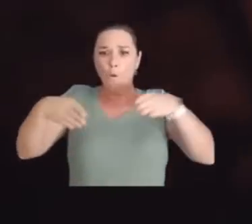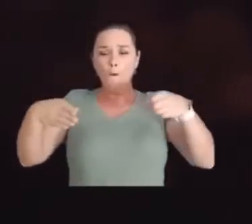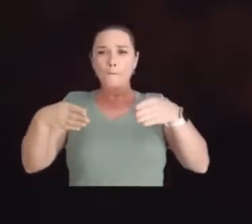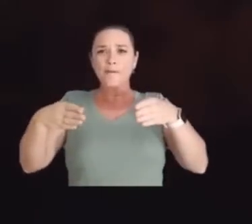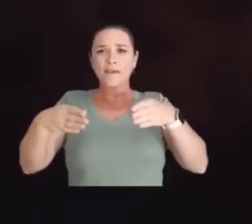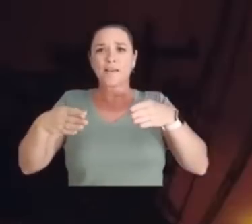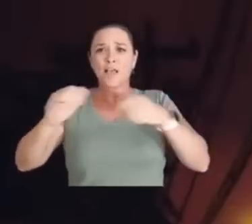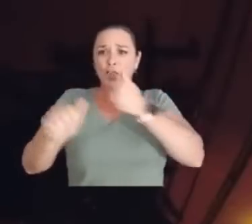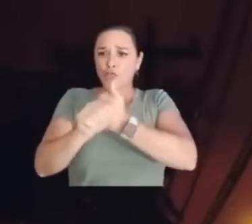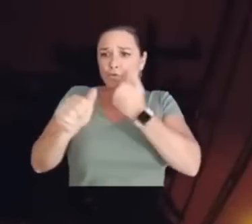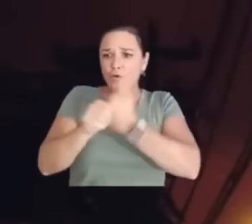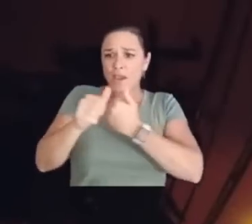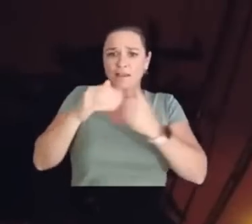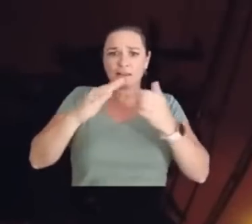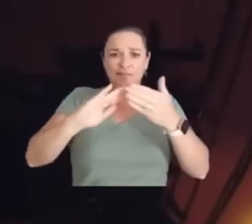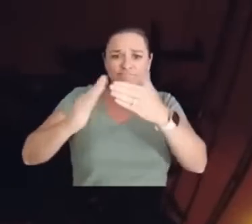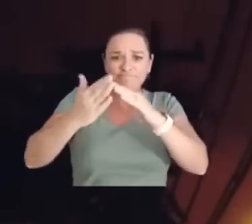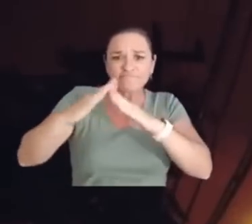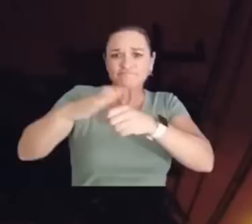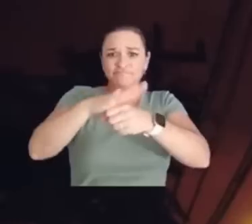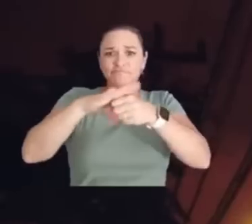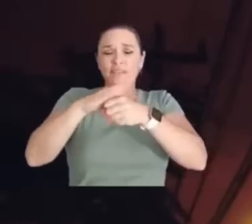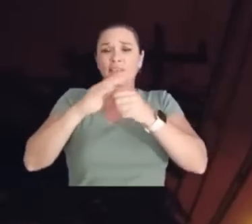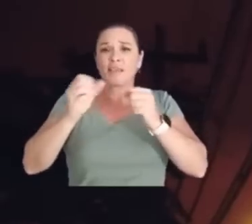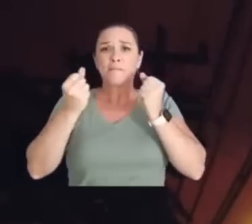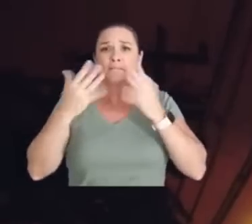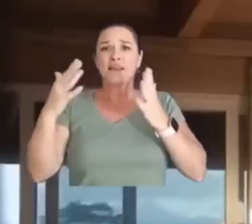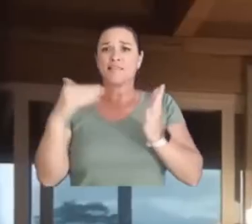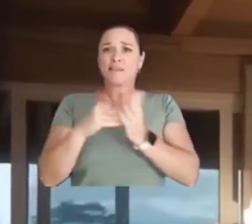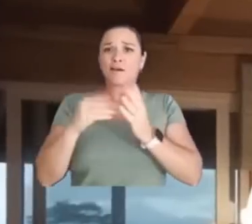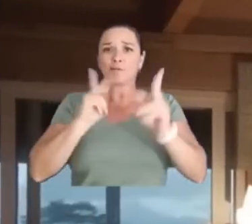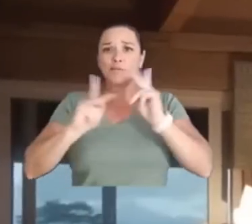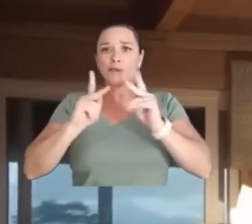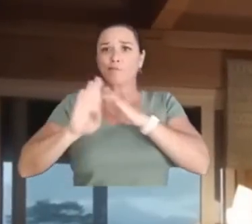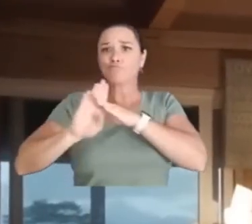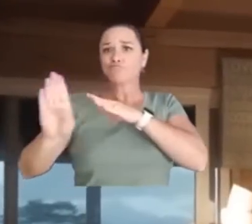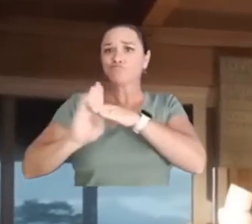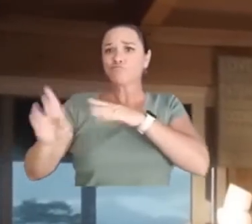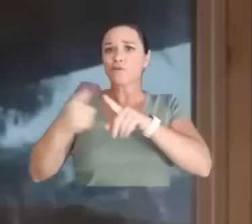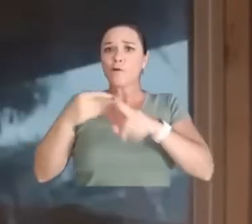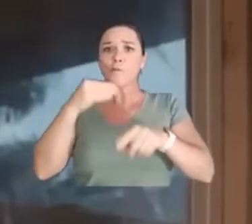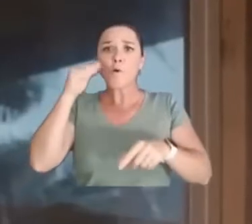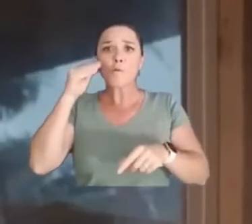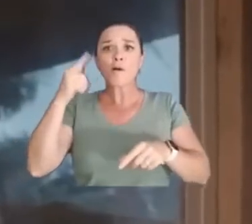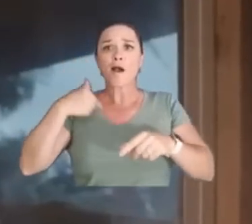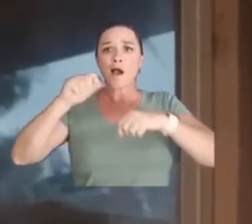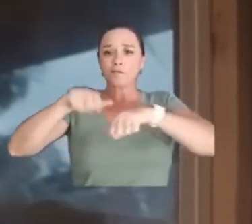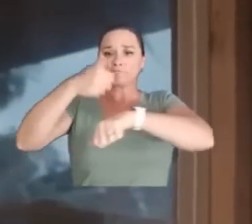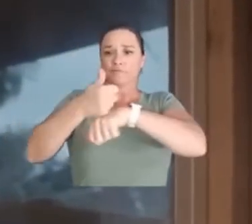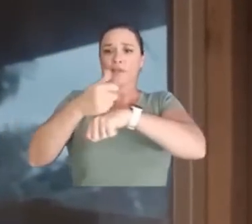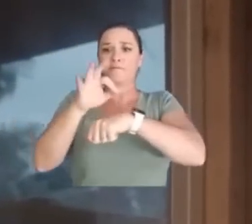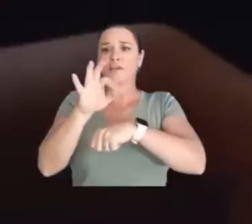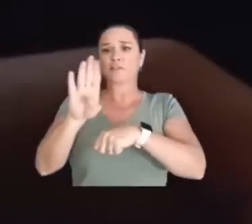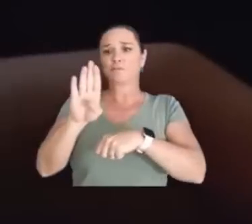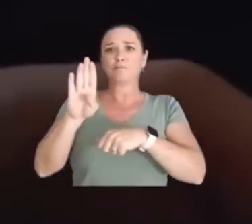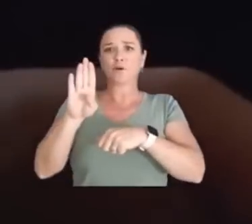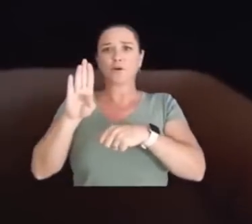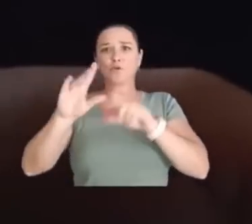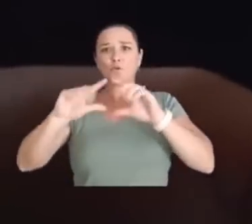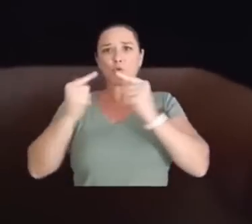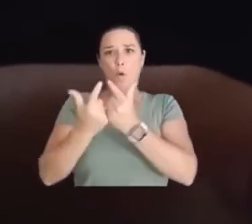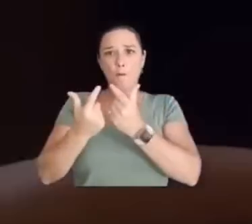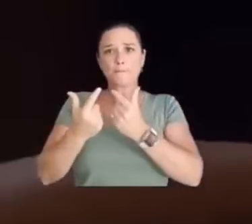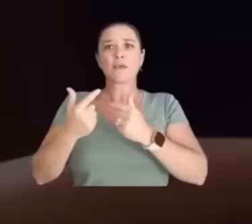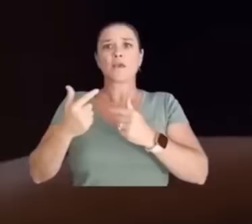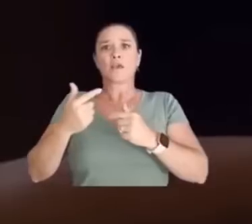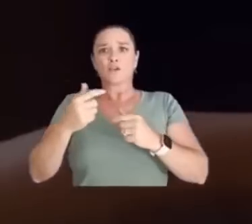neighborhood. Thousands of people were evacuated from their homes. I started the Hawaii Tracker Facebook group to help people understand what's going on and get